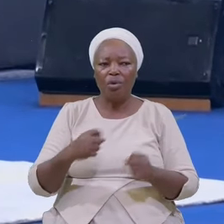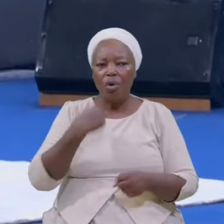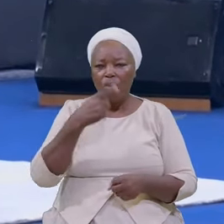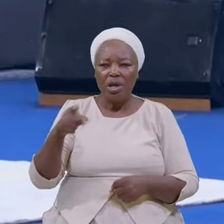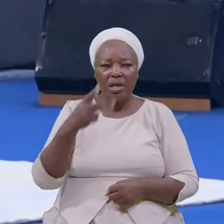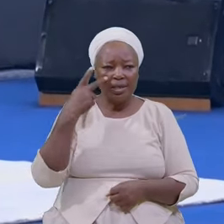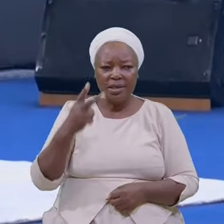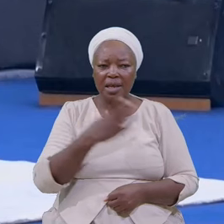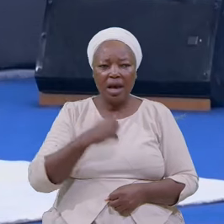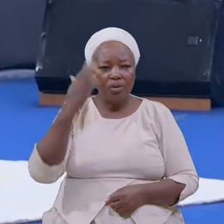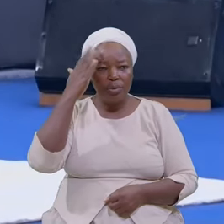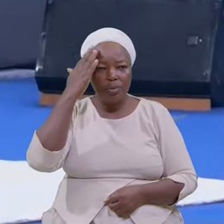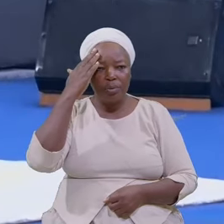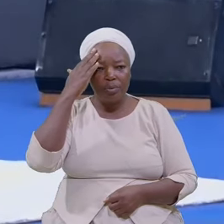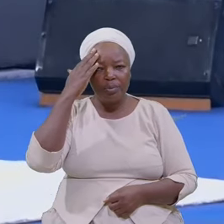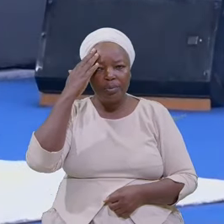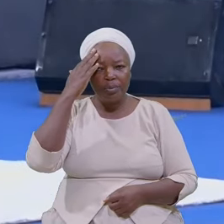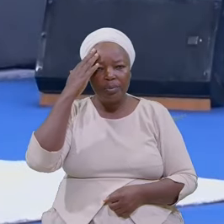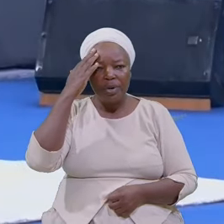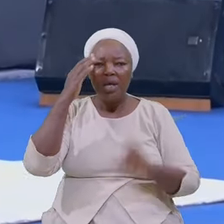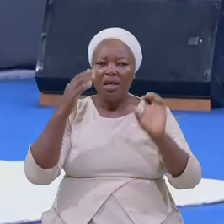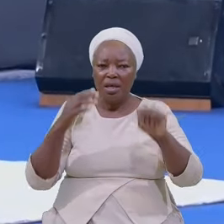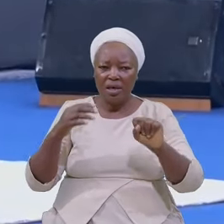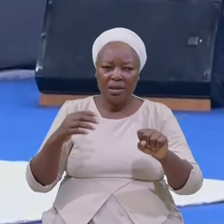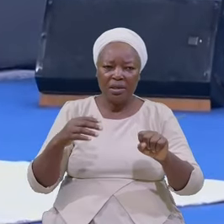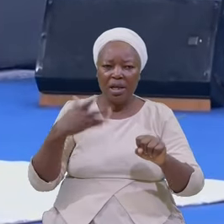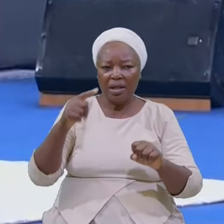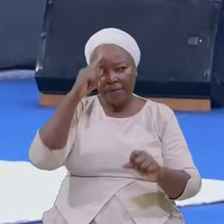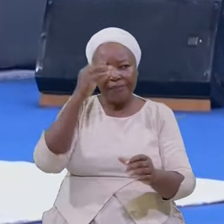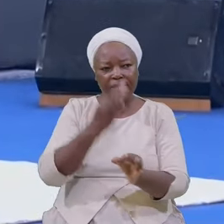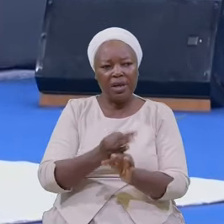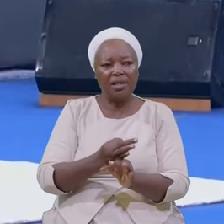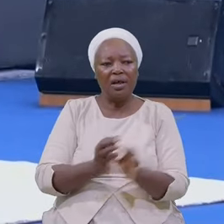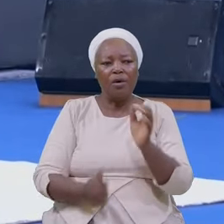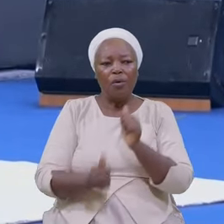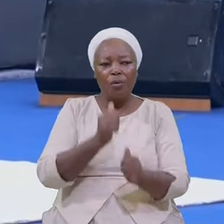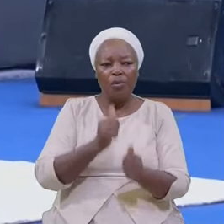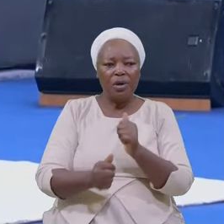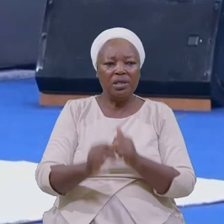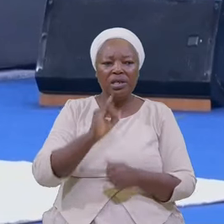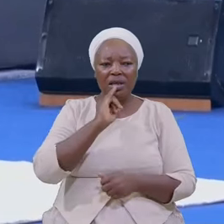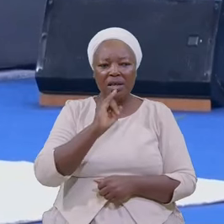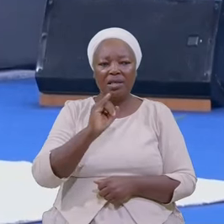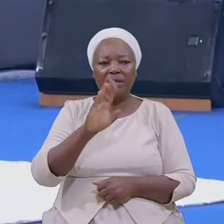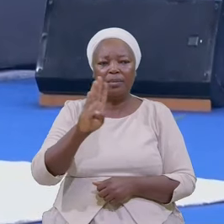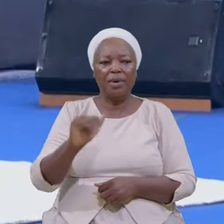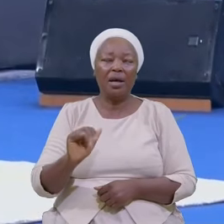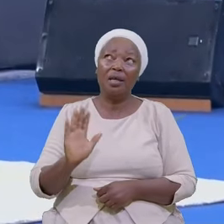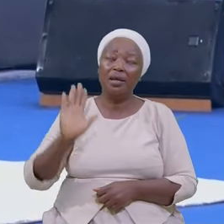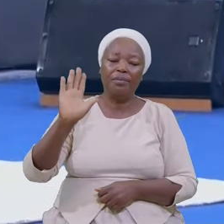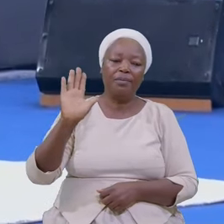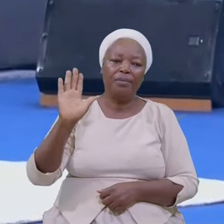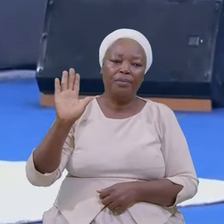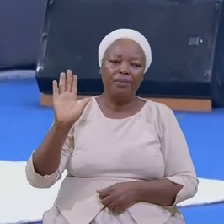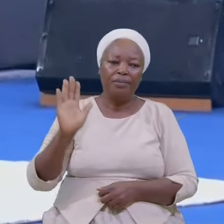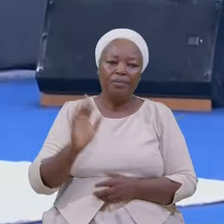and know, celui que vous voyez, connaissez, yea, the faith which is by him,